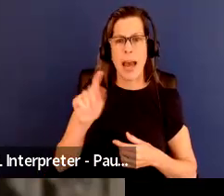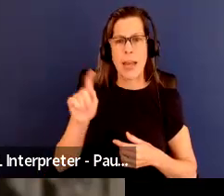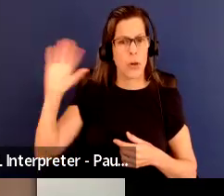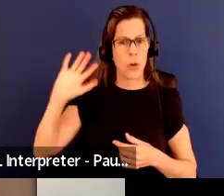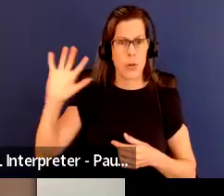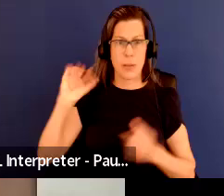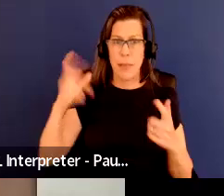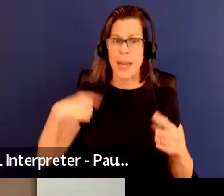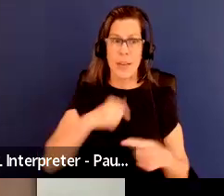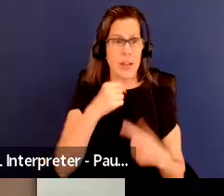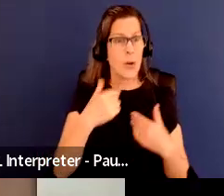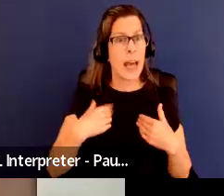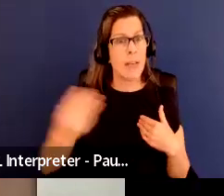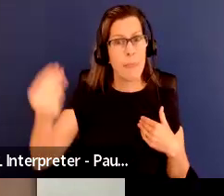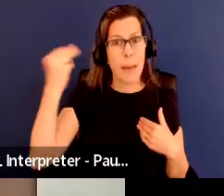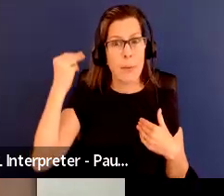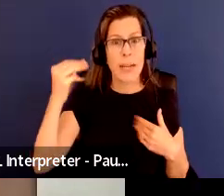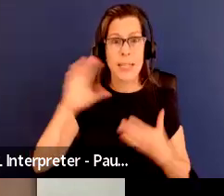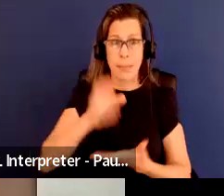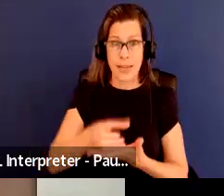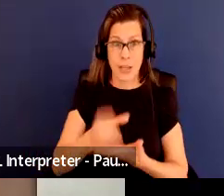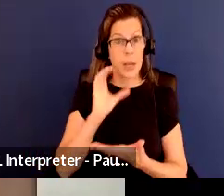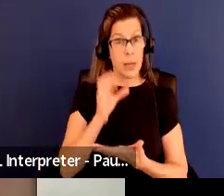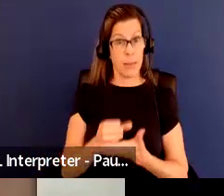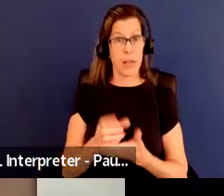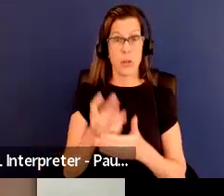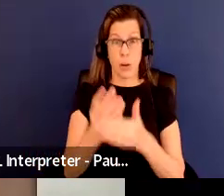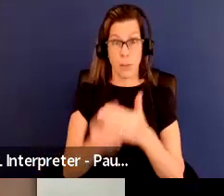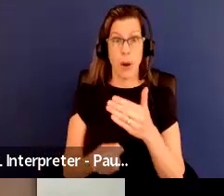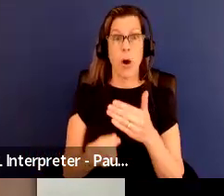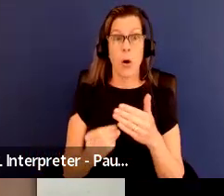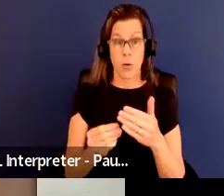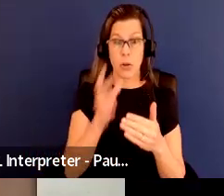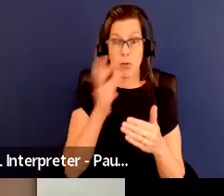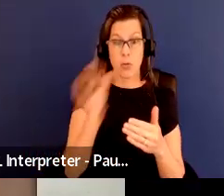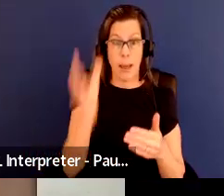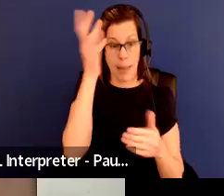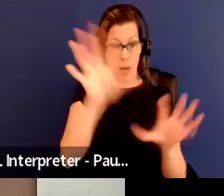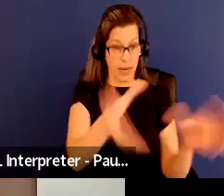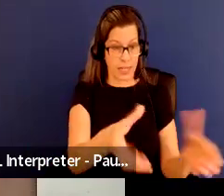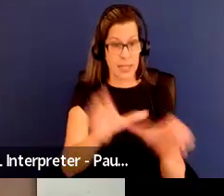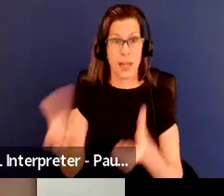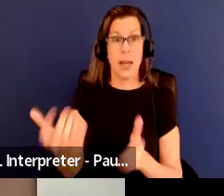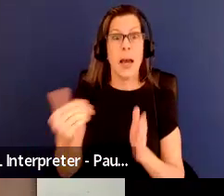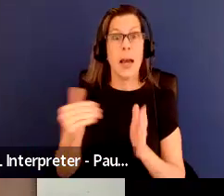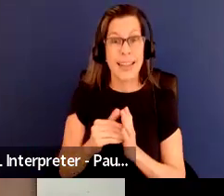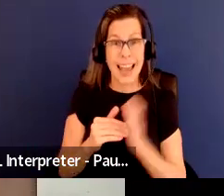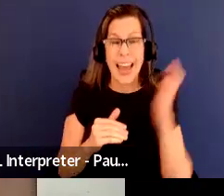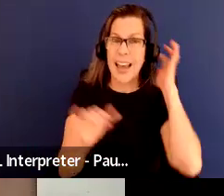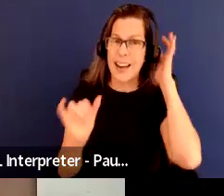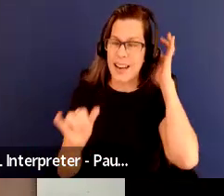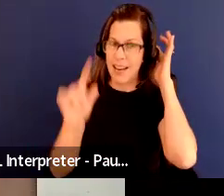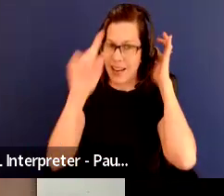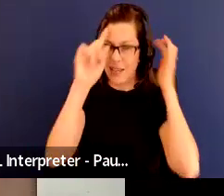those memories and those pictures. The picture of both of sets of grandparents, that again reminds me of